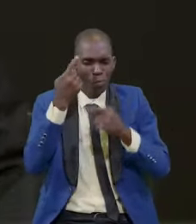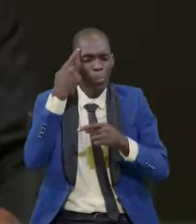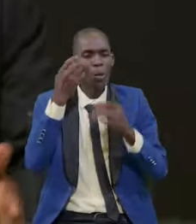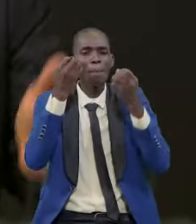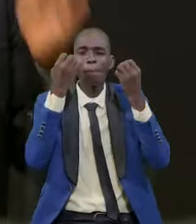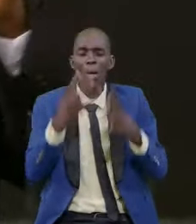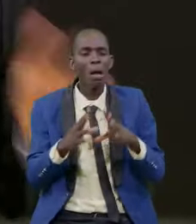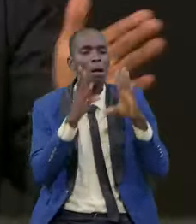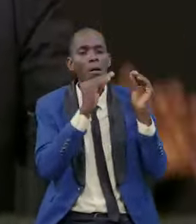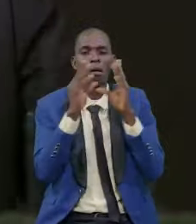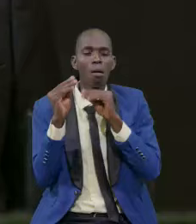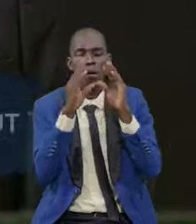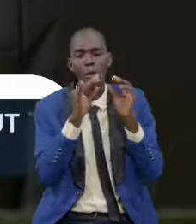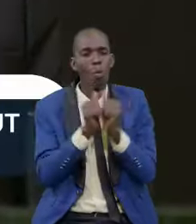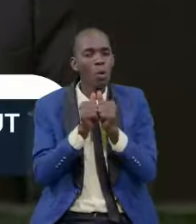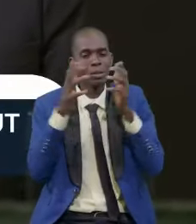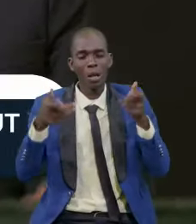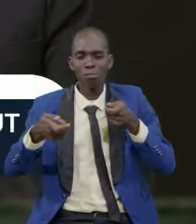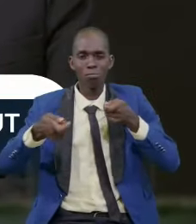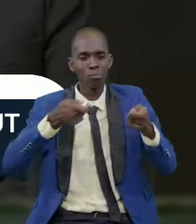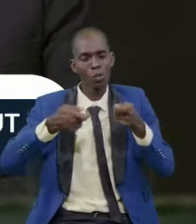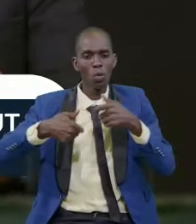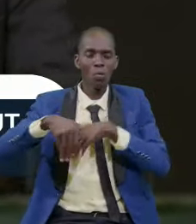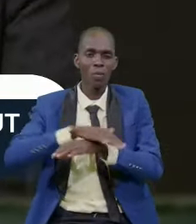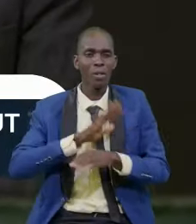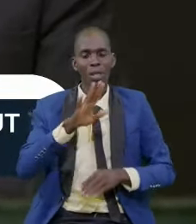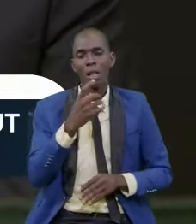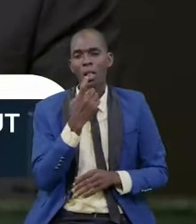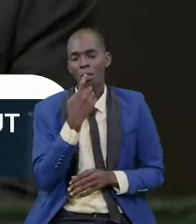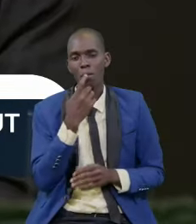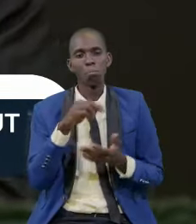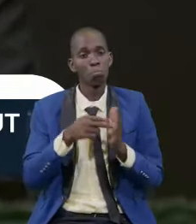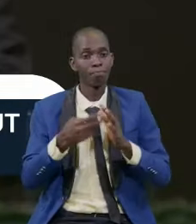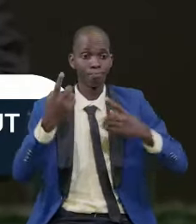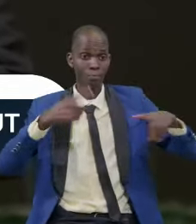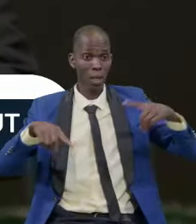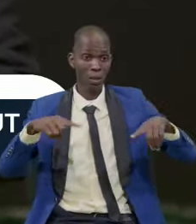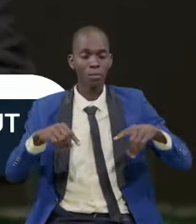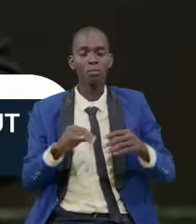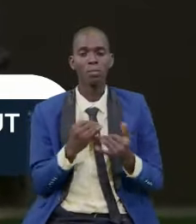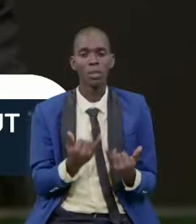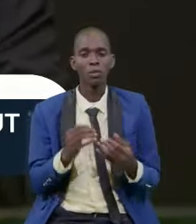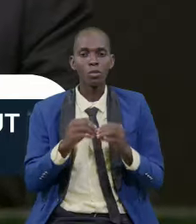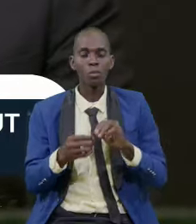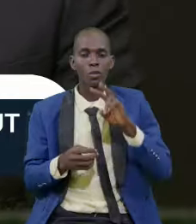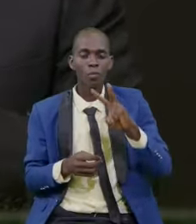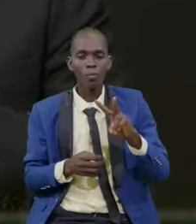talkers without mastery over their tongues. Number two is